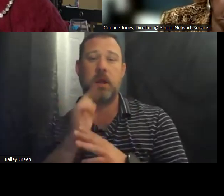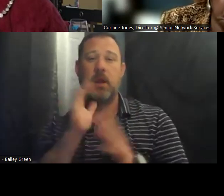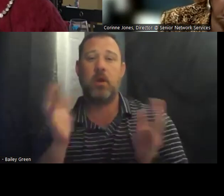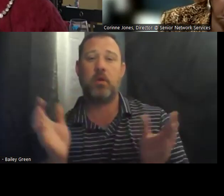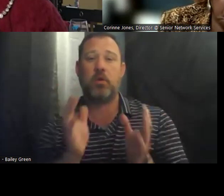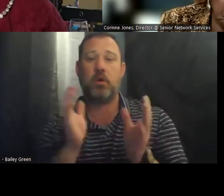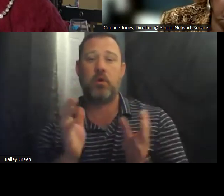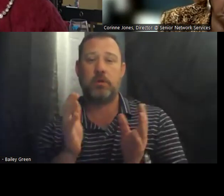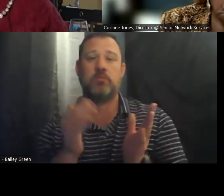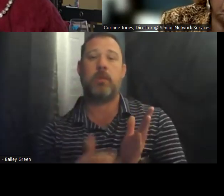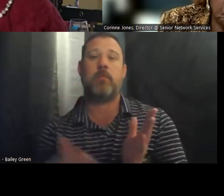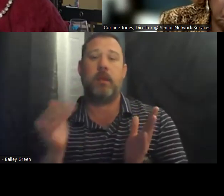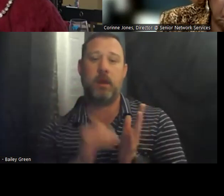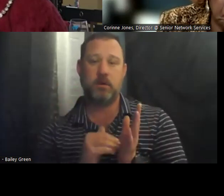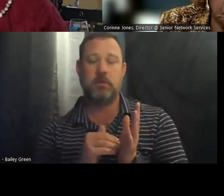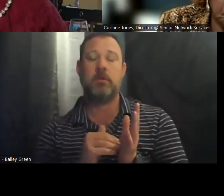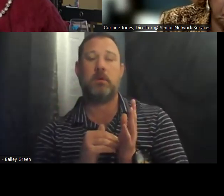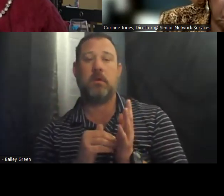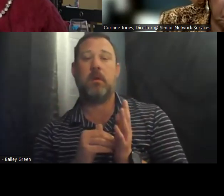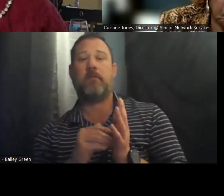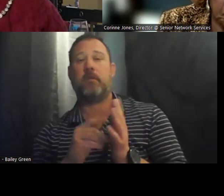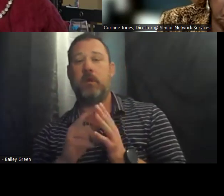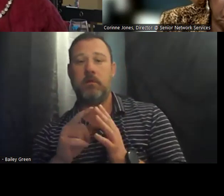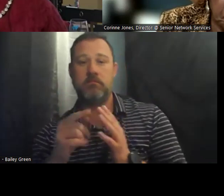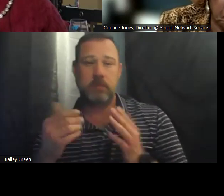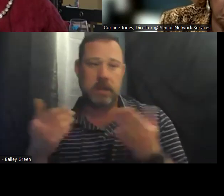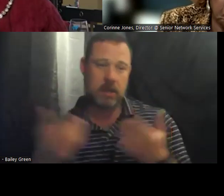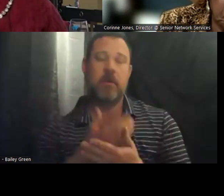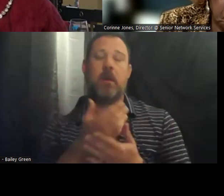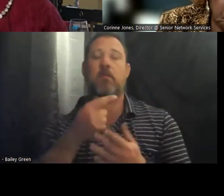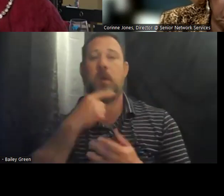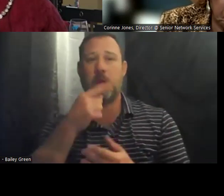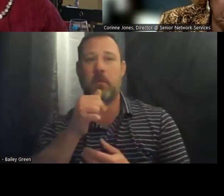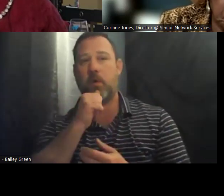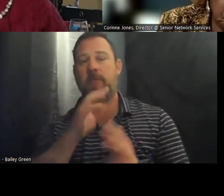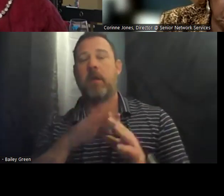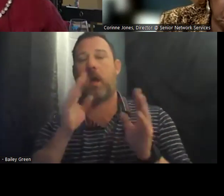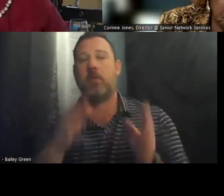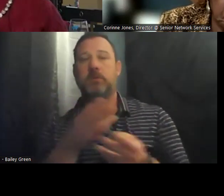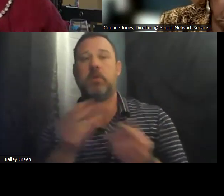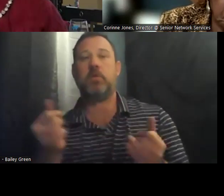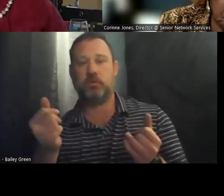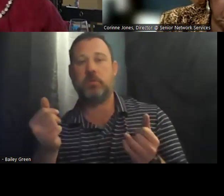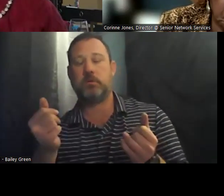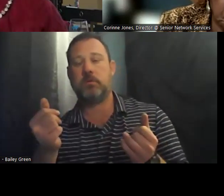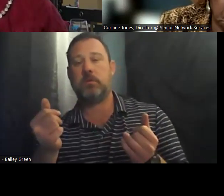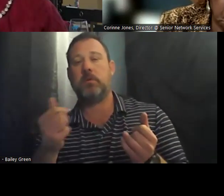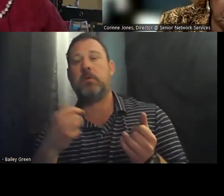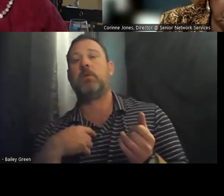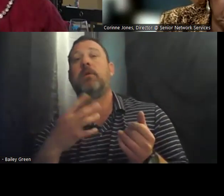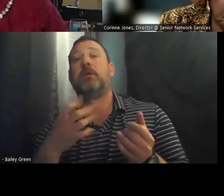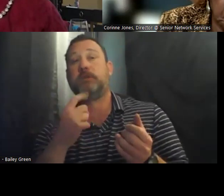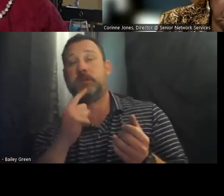the replication of the innovative public and private housing solutions. We are taking that